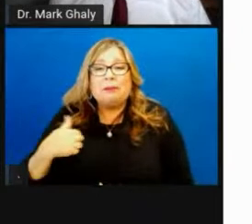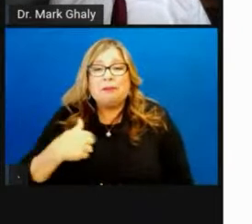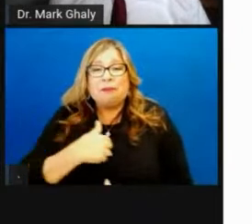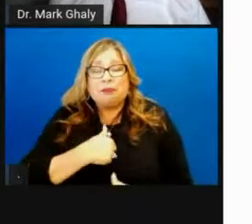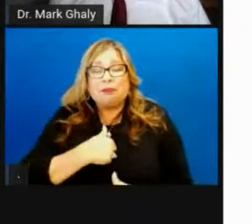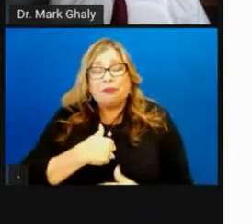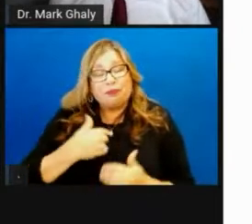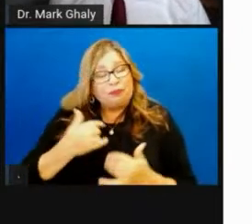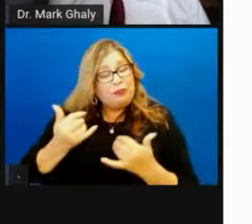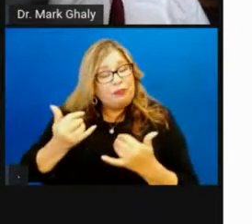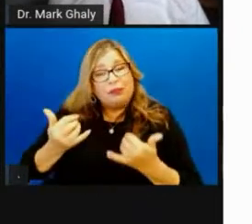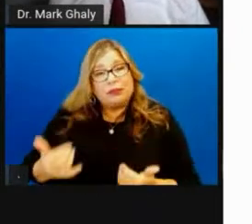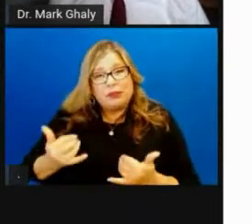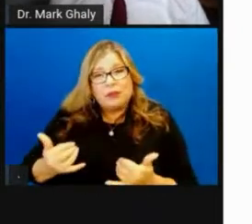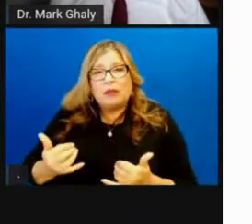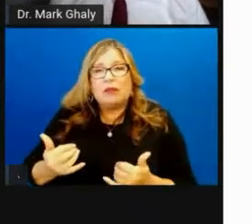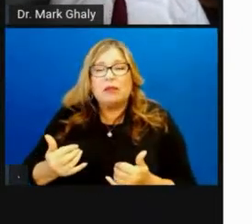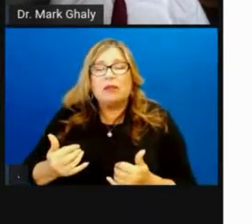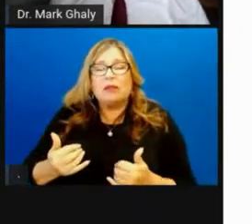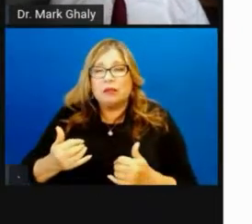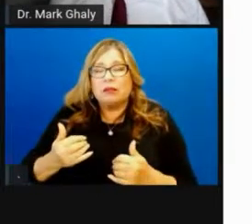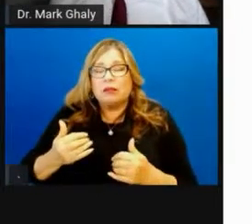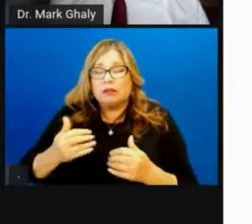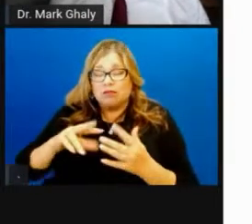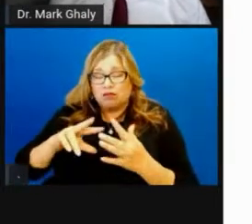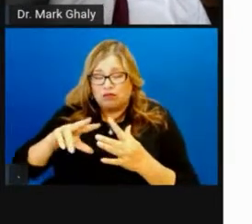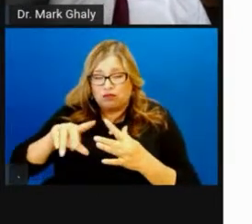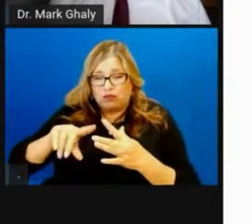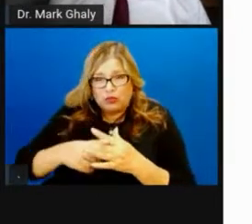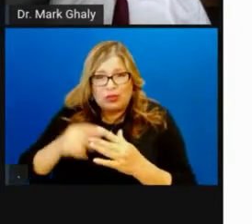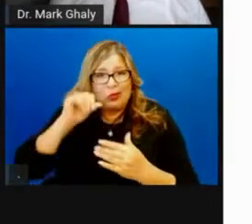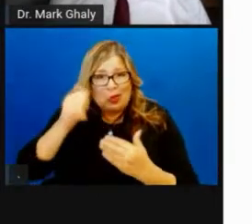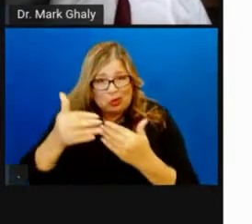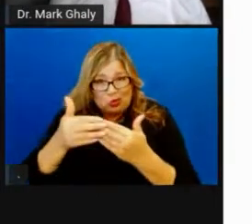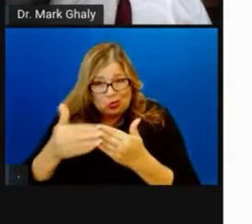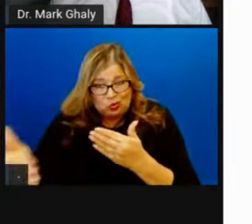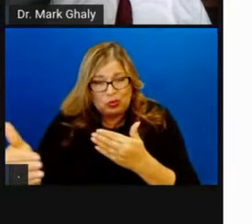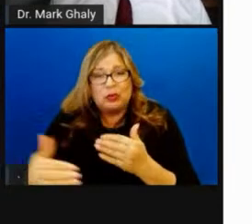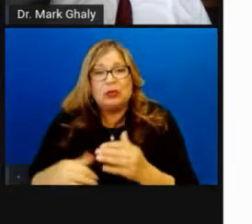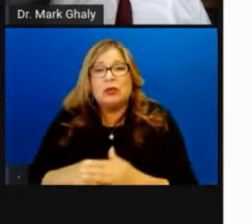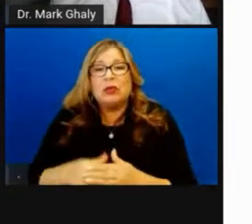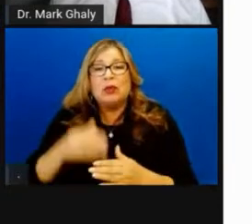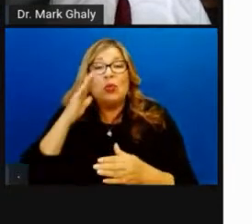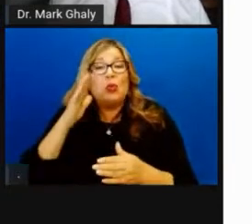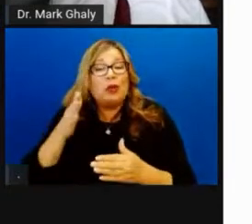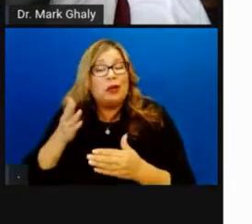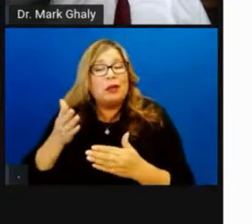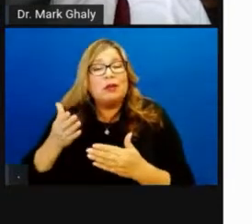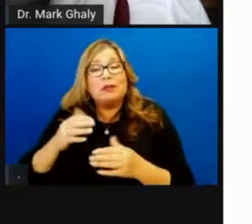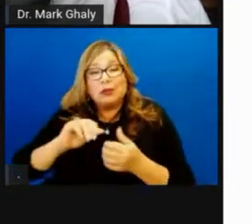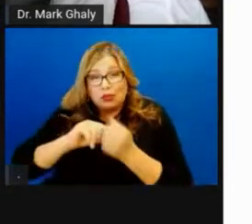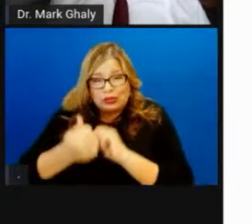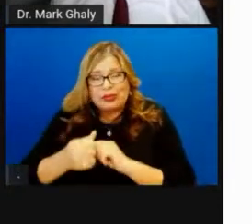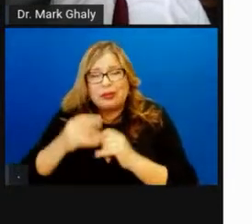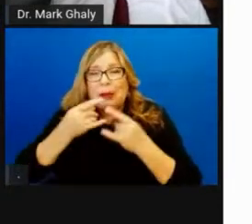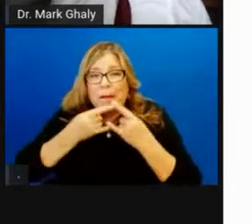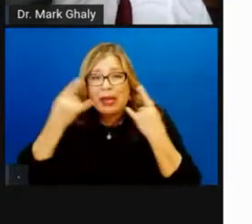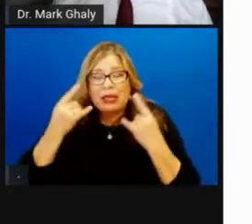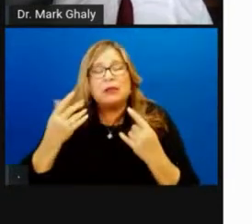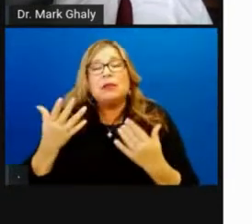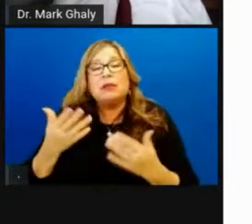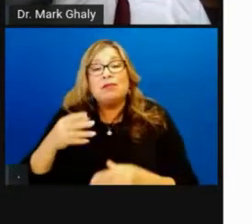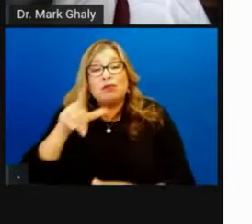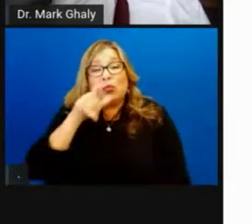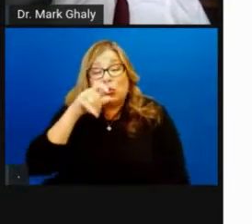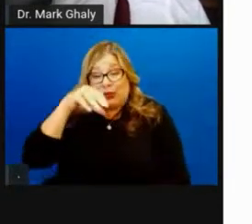We are prepared after tomorrow to allow the guidance for public indoor settings for vaccinated